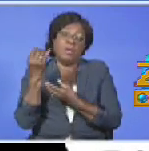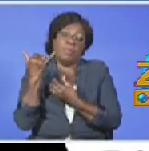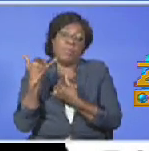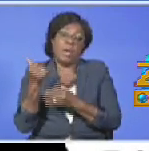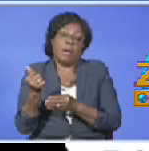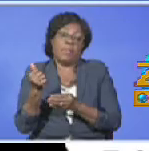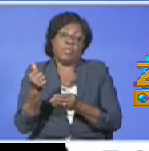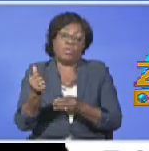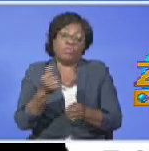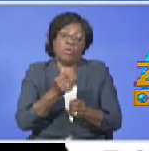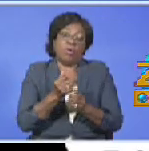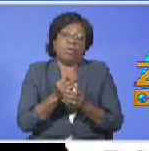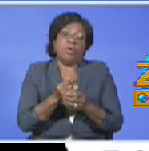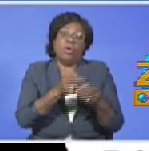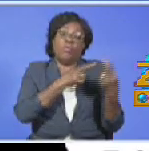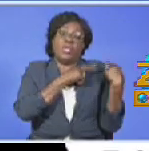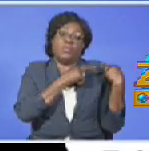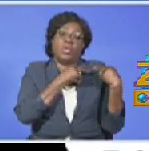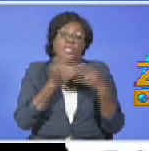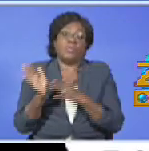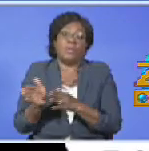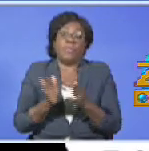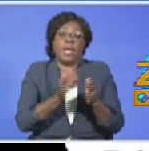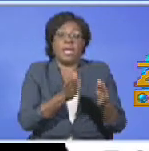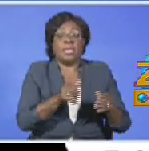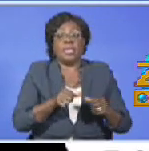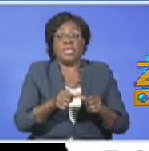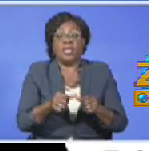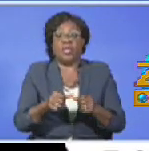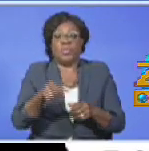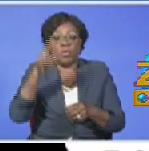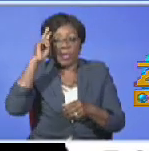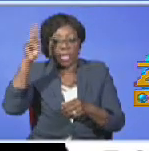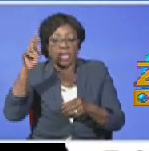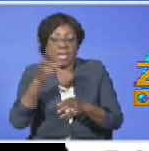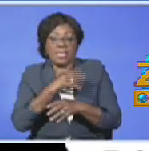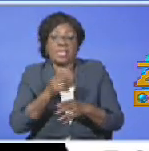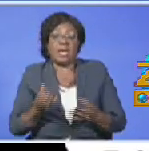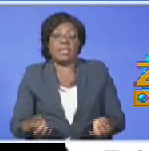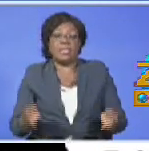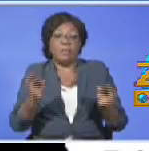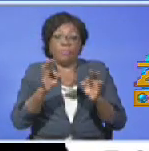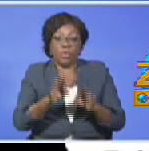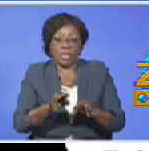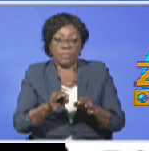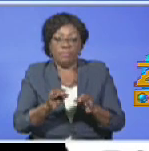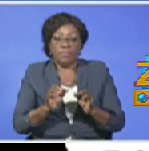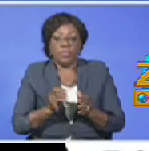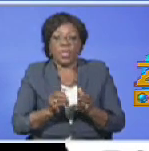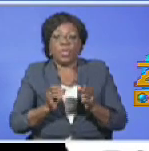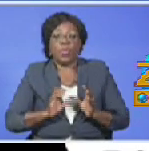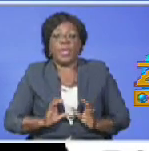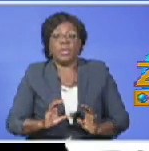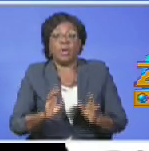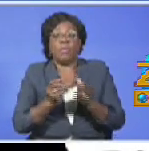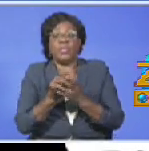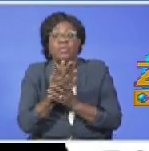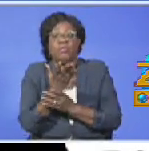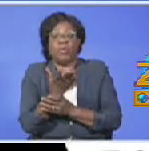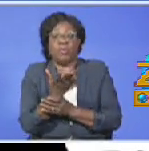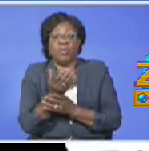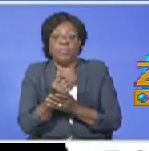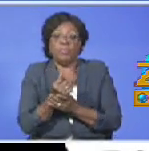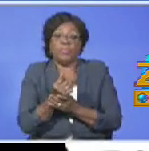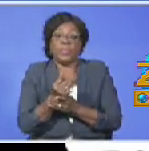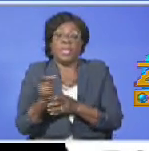implementing fiscally responsible plans continues to be recognized as critical components to enhancing growth and resilience.